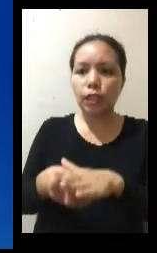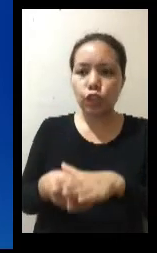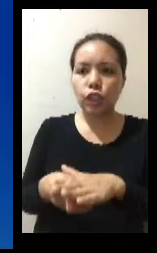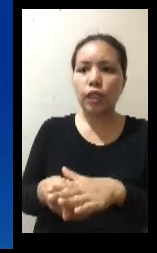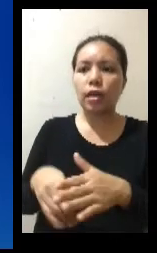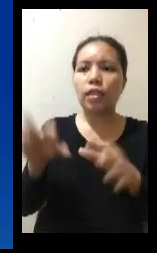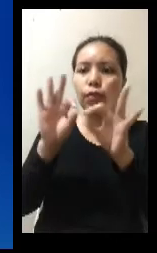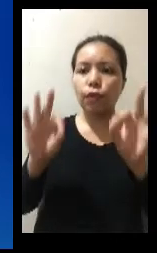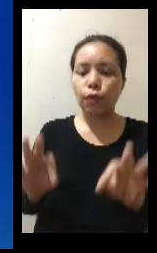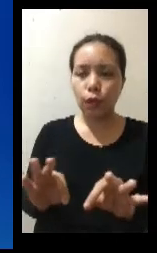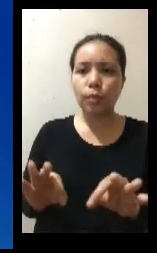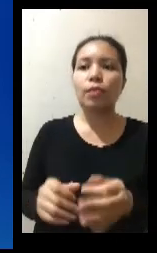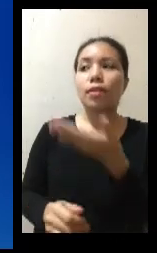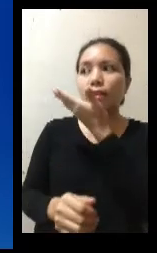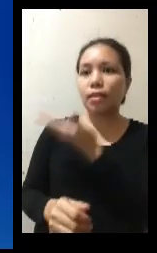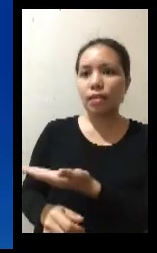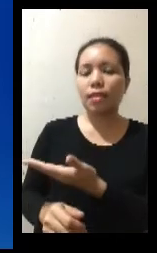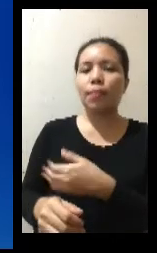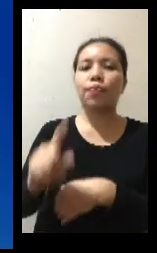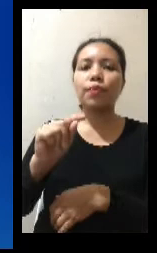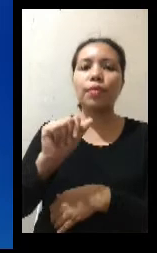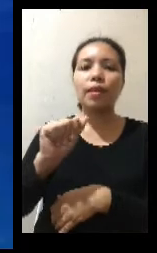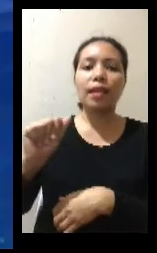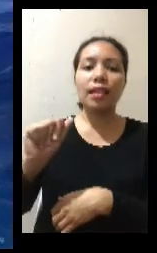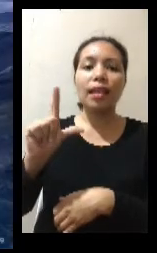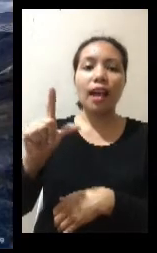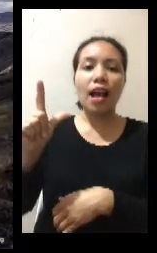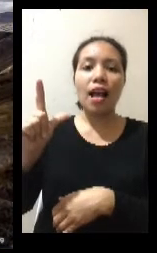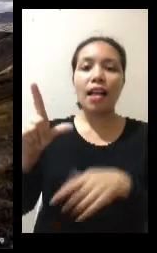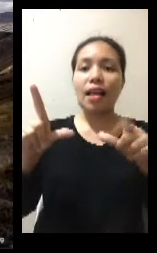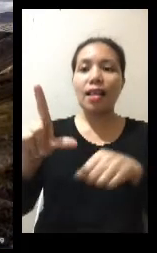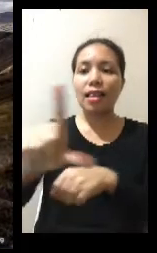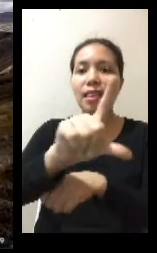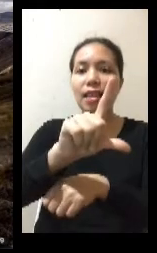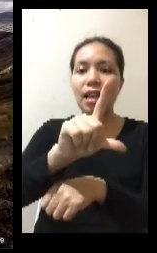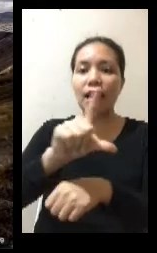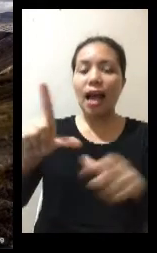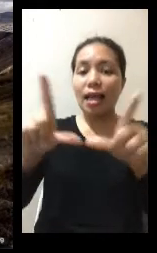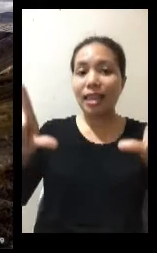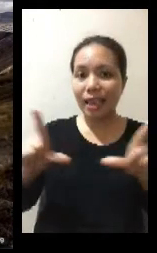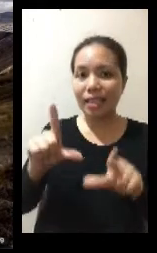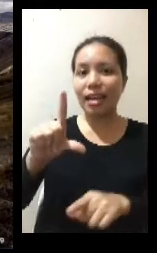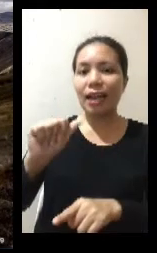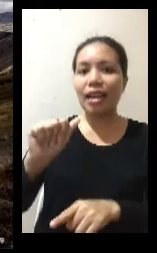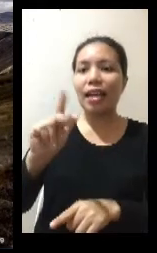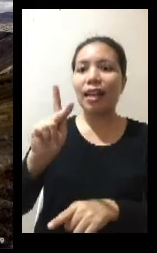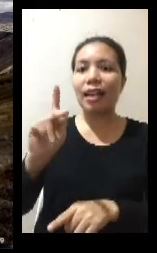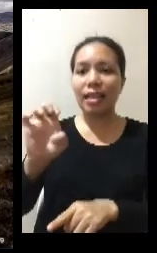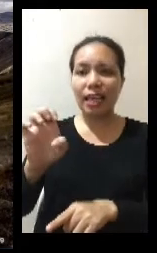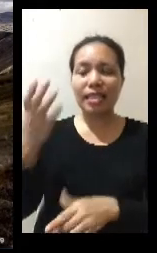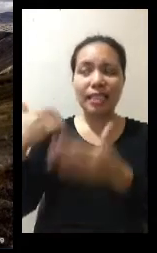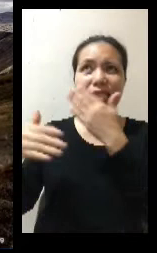be filled with groundwater, creating a deep lake. The Taal Lake is one of the most famous